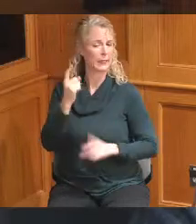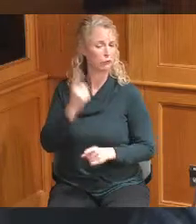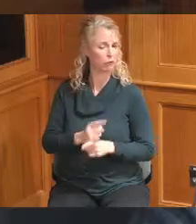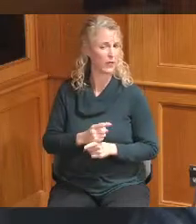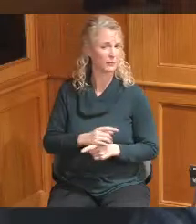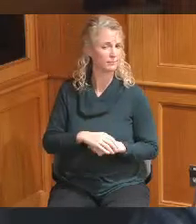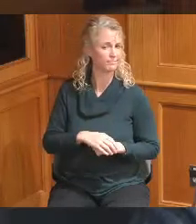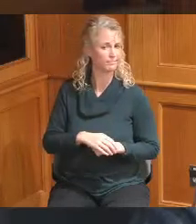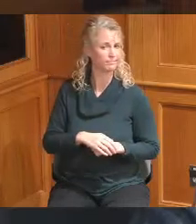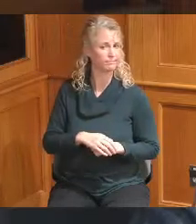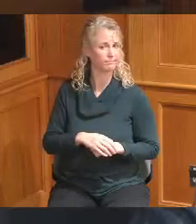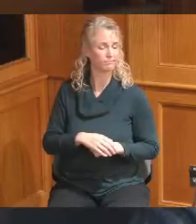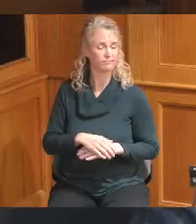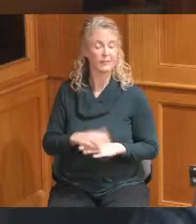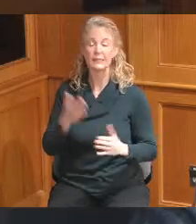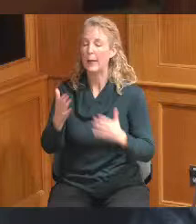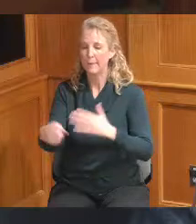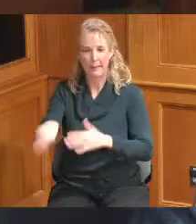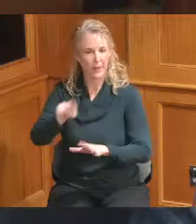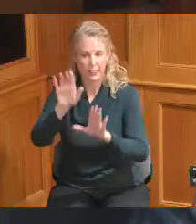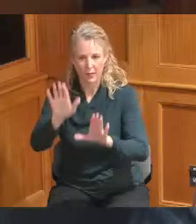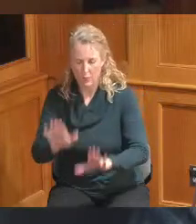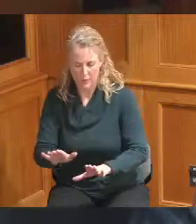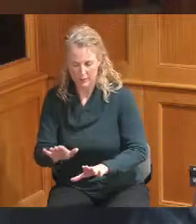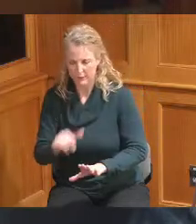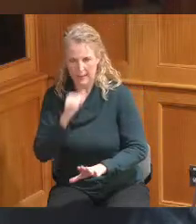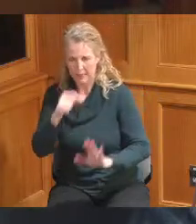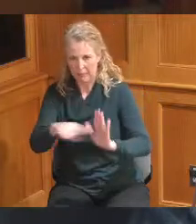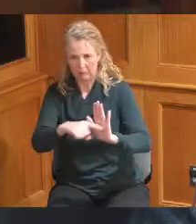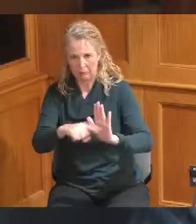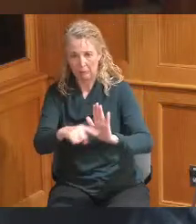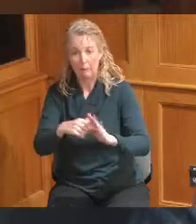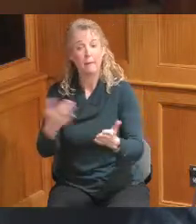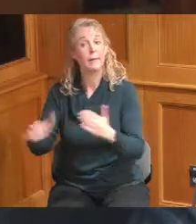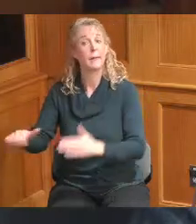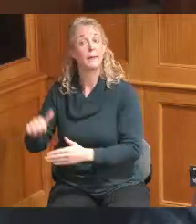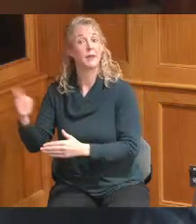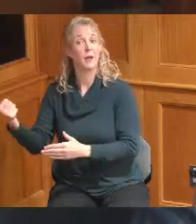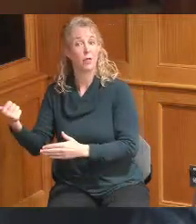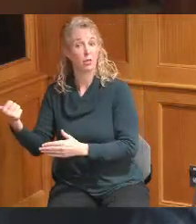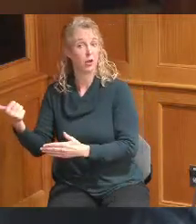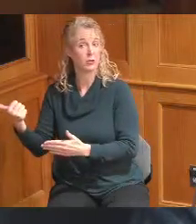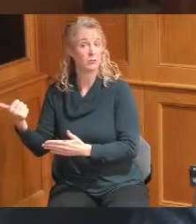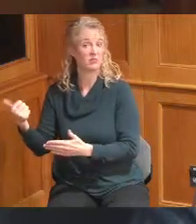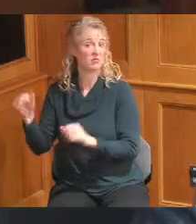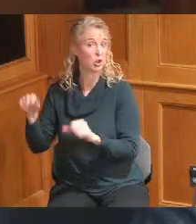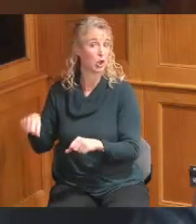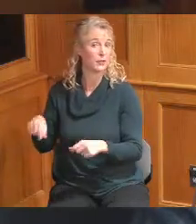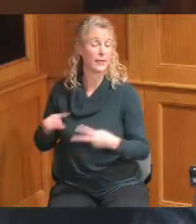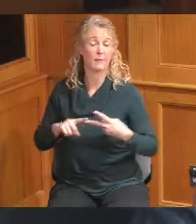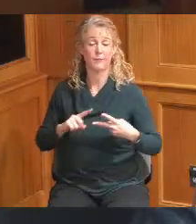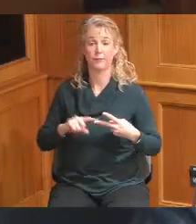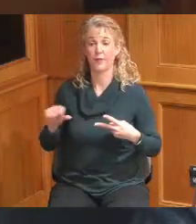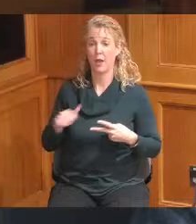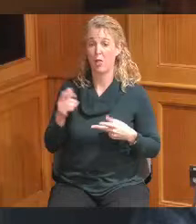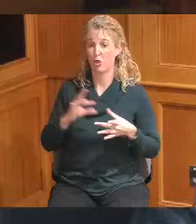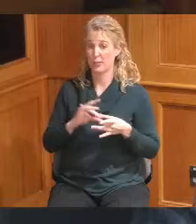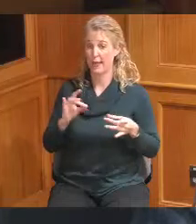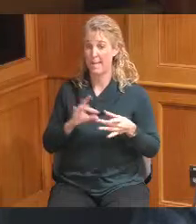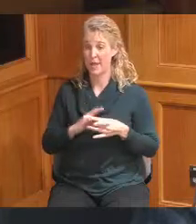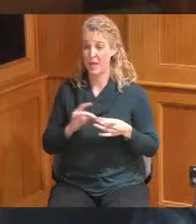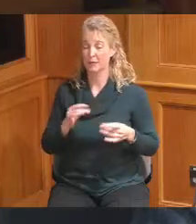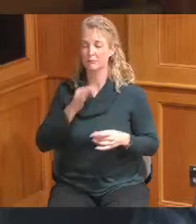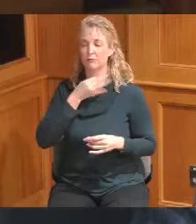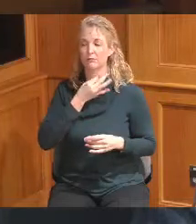next budgets. I'm not saying these people don't do a good job, but there's some other people that also do a good job. The other thing is I wanted to find